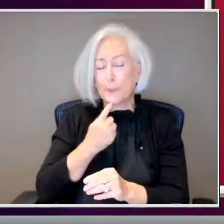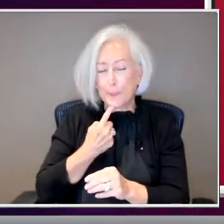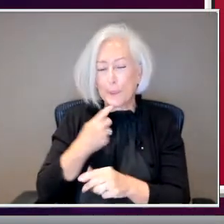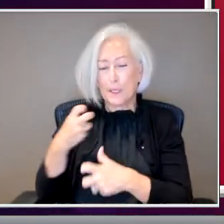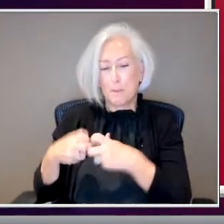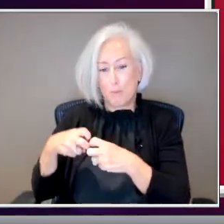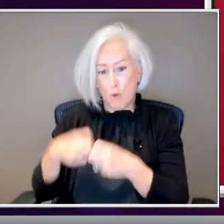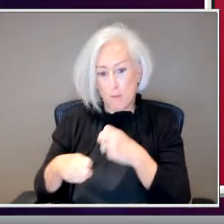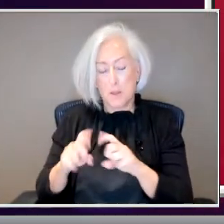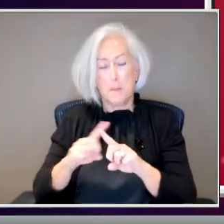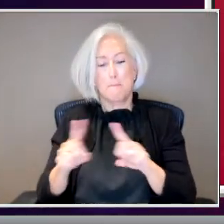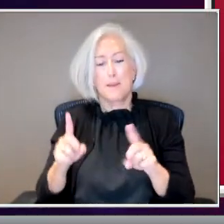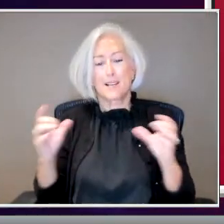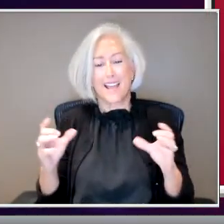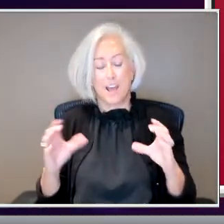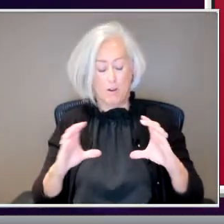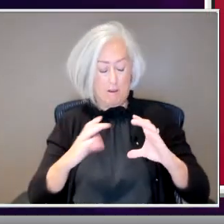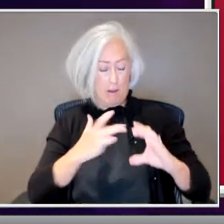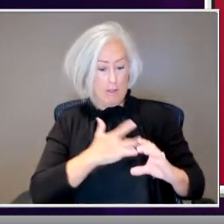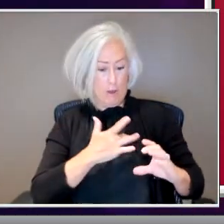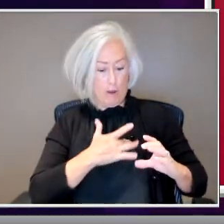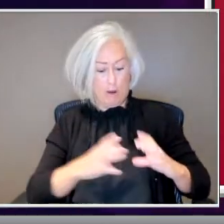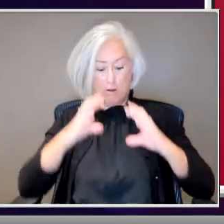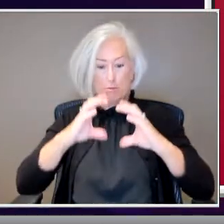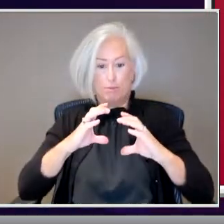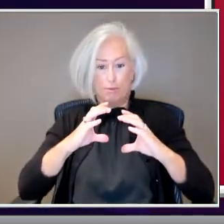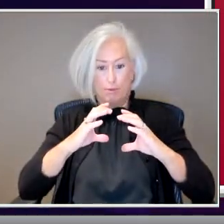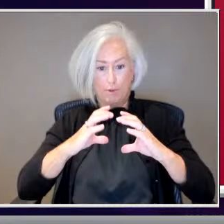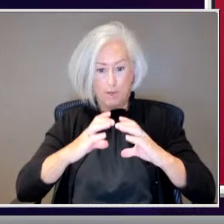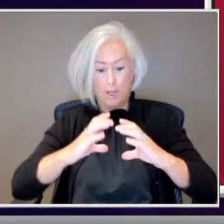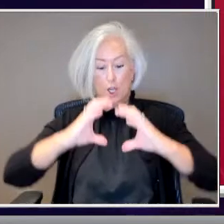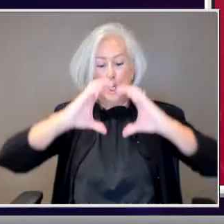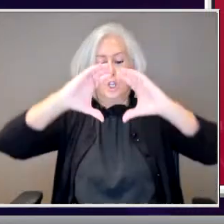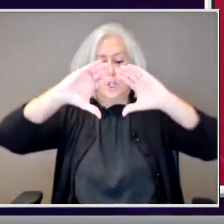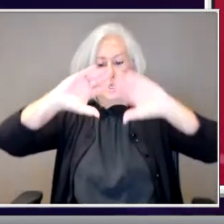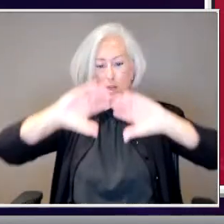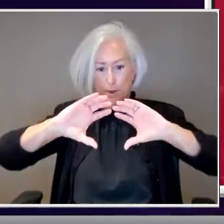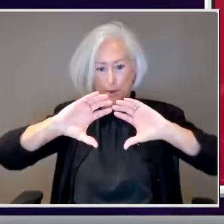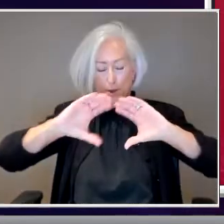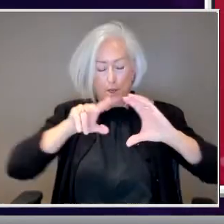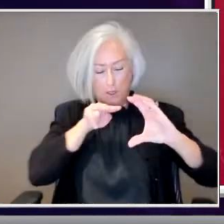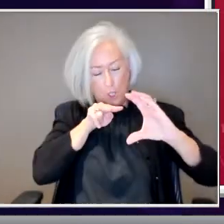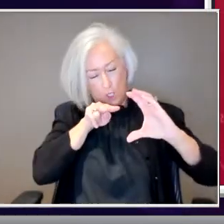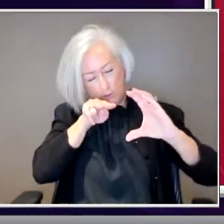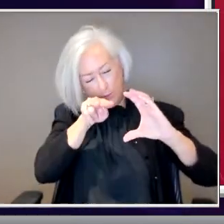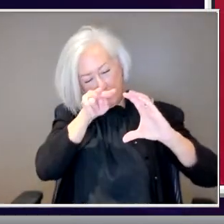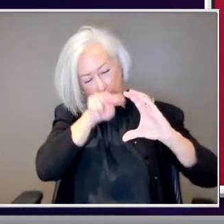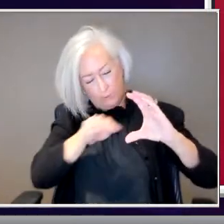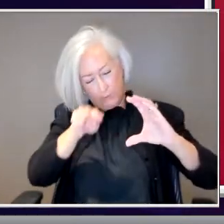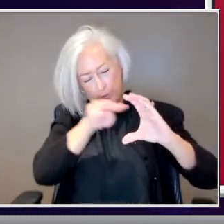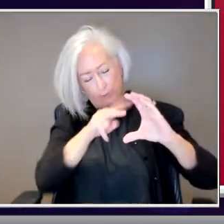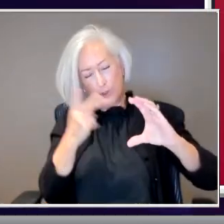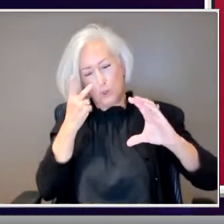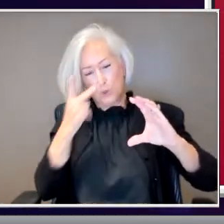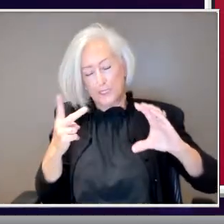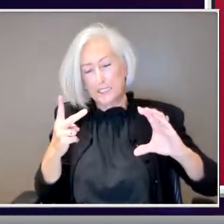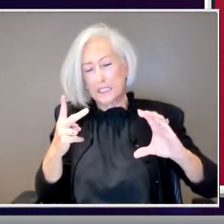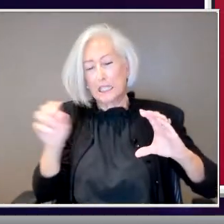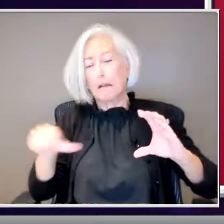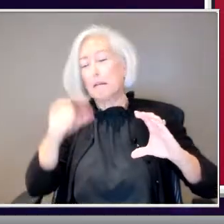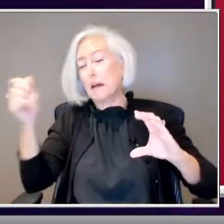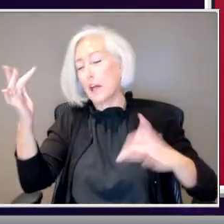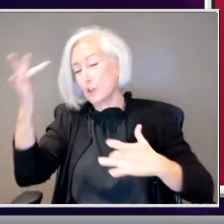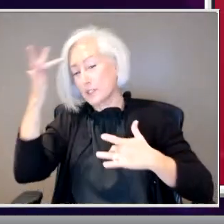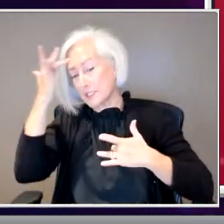heart structure and function, and mainly to rule out, you know, really scary diseases or scar tissue within the heart or inflammation within the heart.